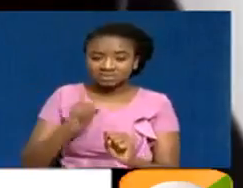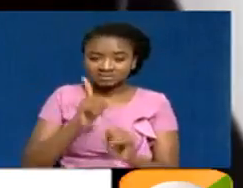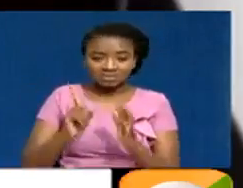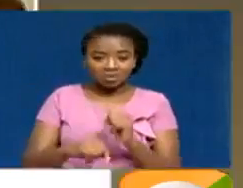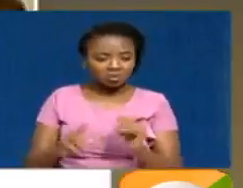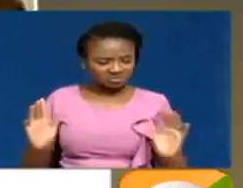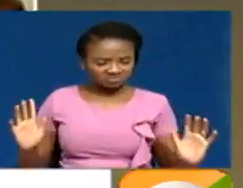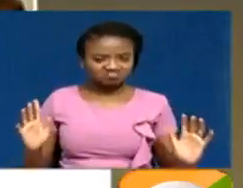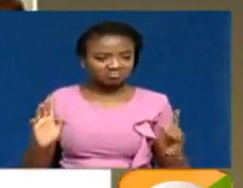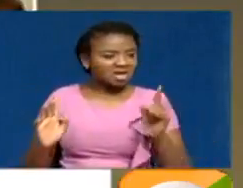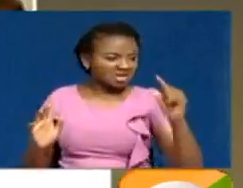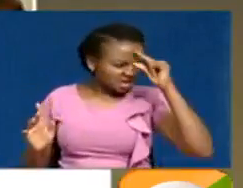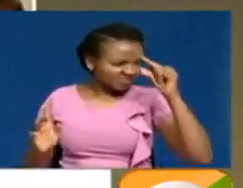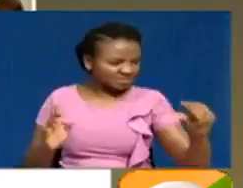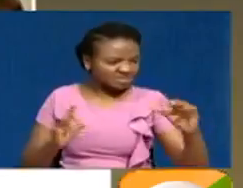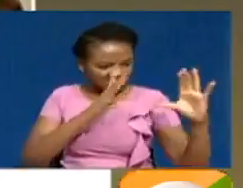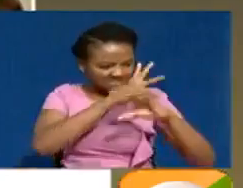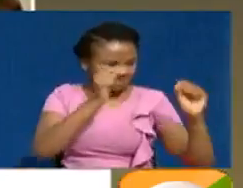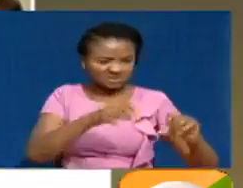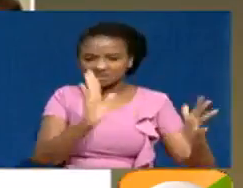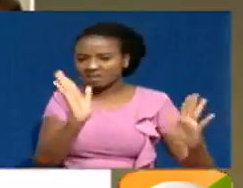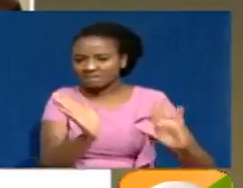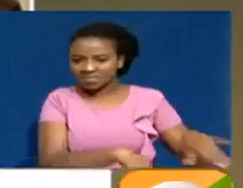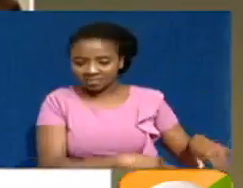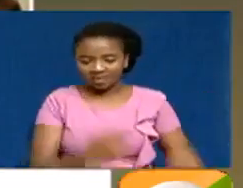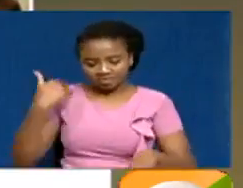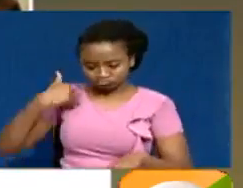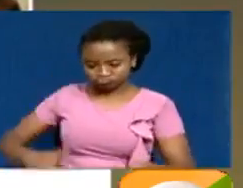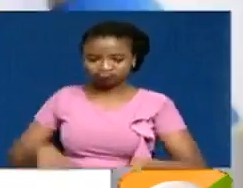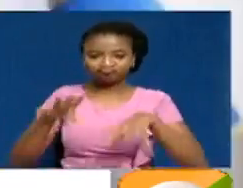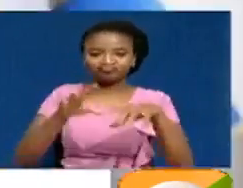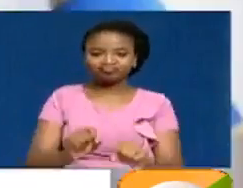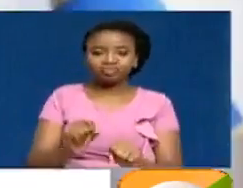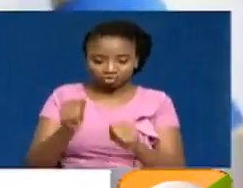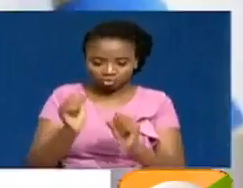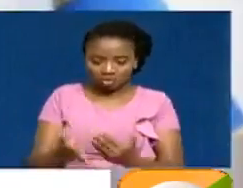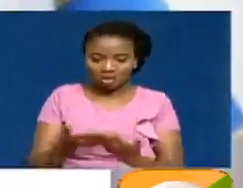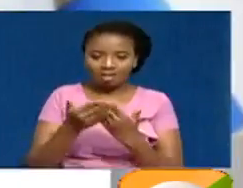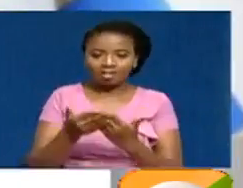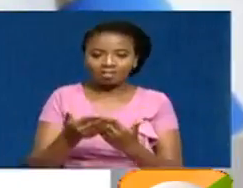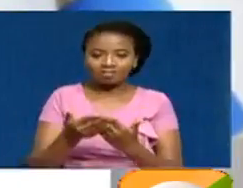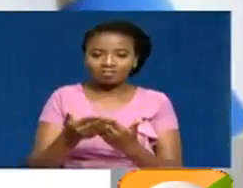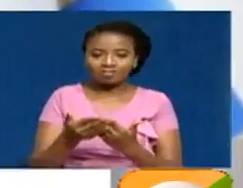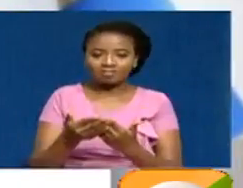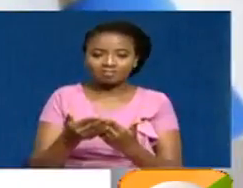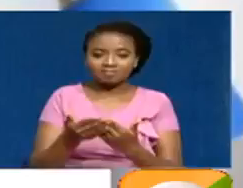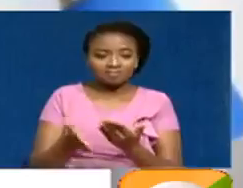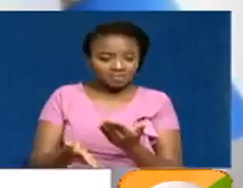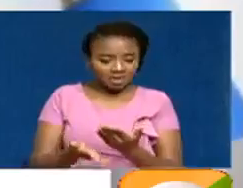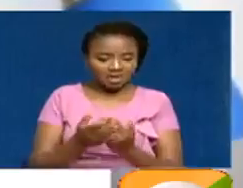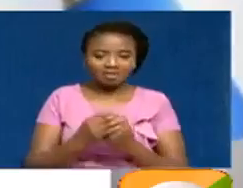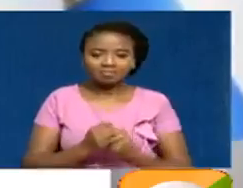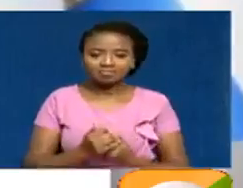military civilian rule that had been established on a transition basis to guide process of achieving full democratic rule following the overthrow